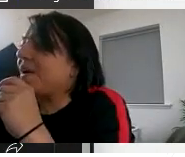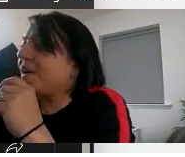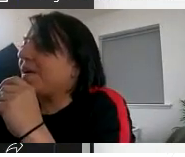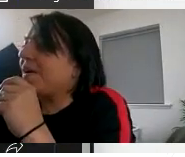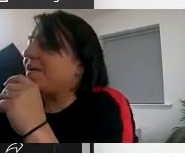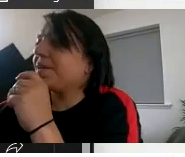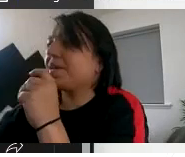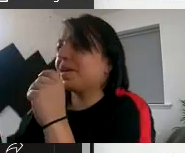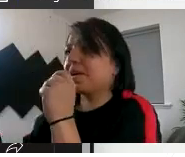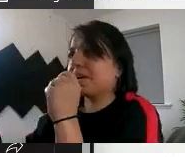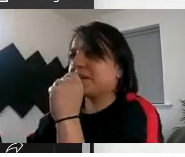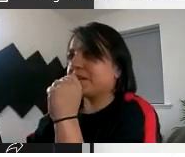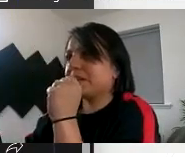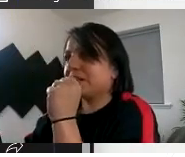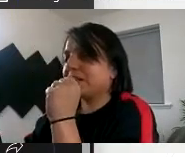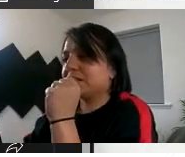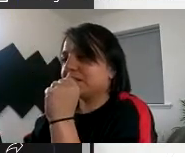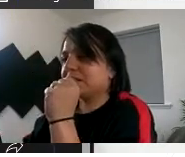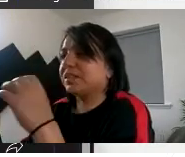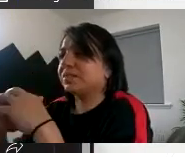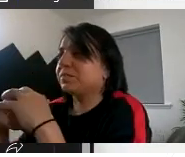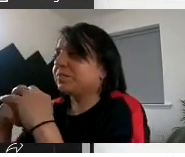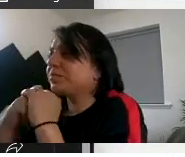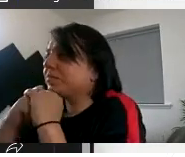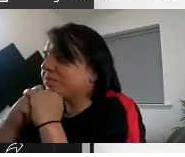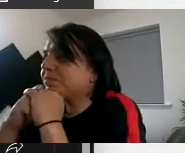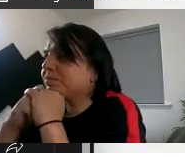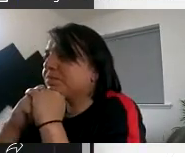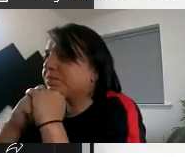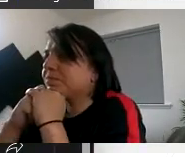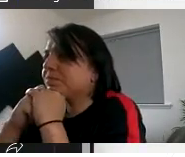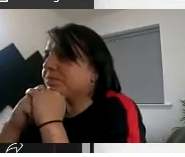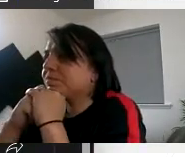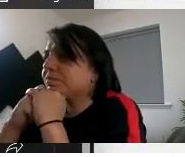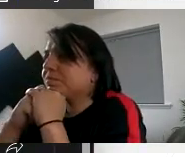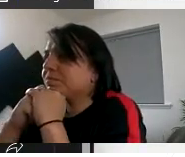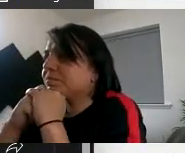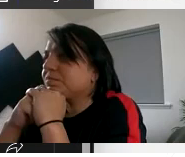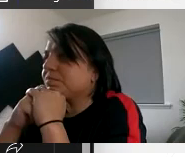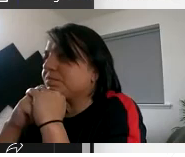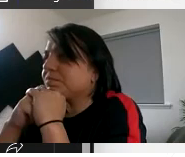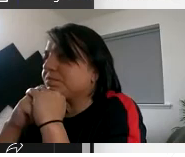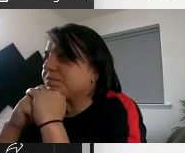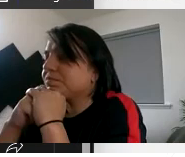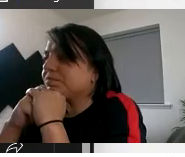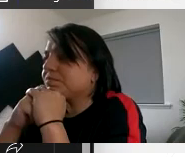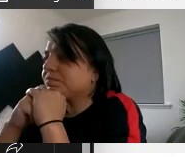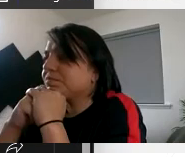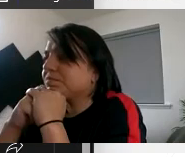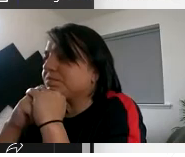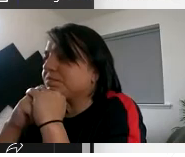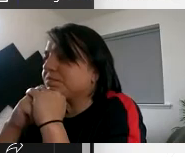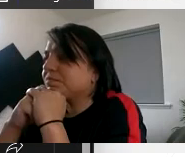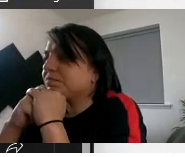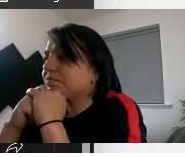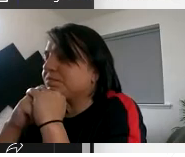Glaswegian accent from Glasgow in Scotland. Let's have a listen. My cousins, when I was growing up in Ireland,